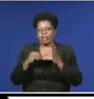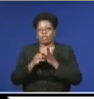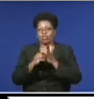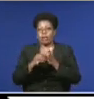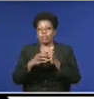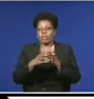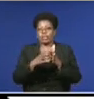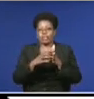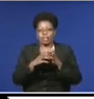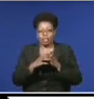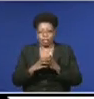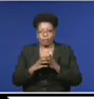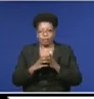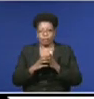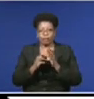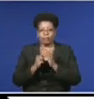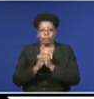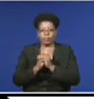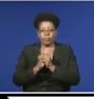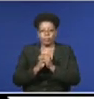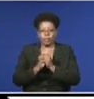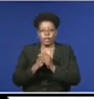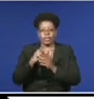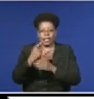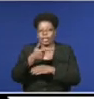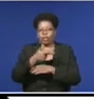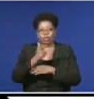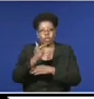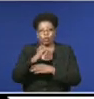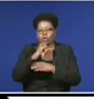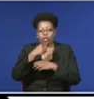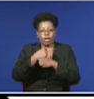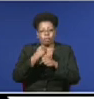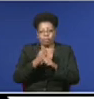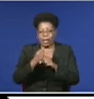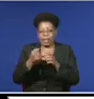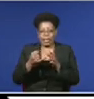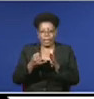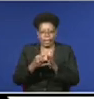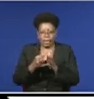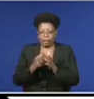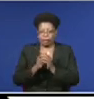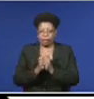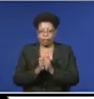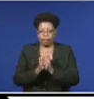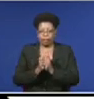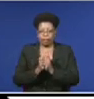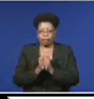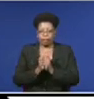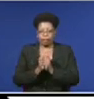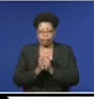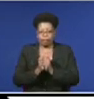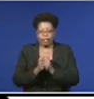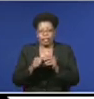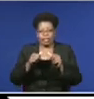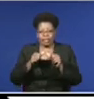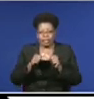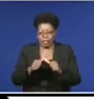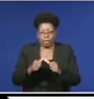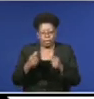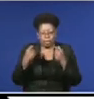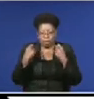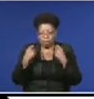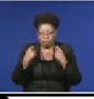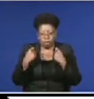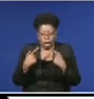already thought that he would not make it. So getting that news was still a shock,